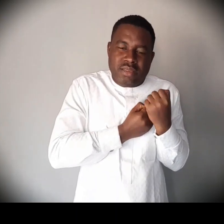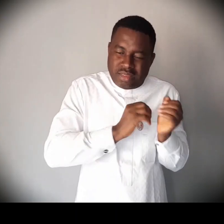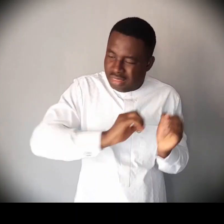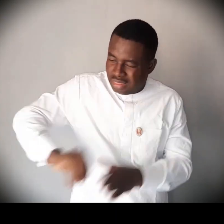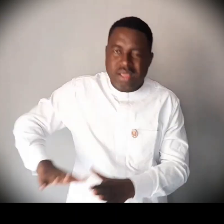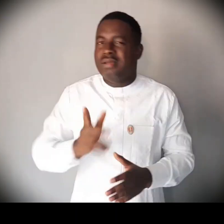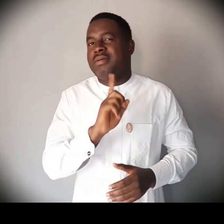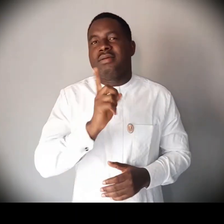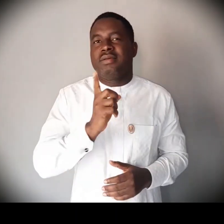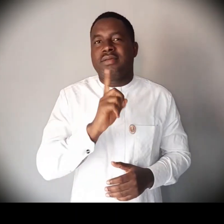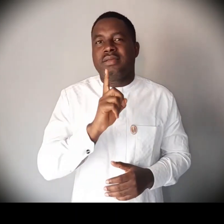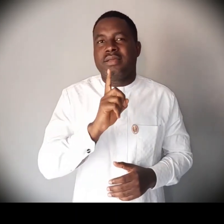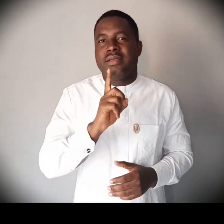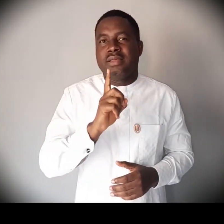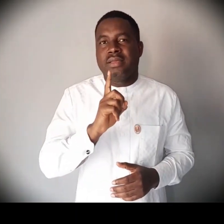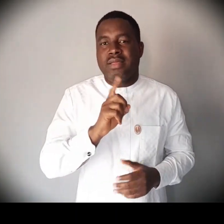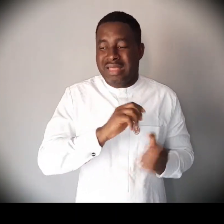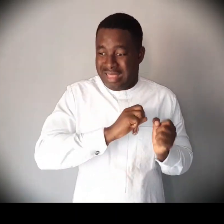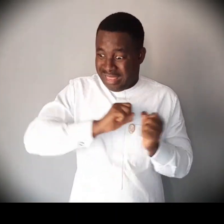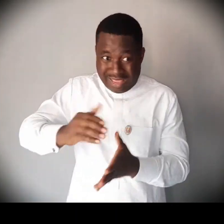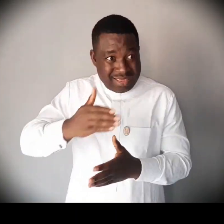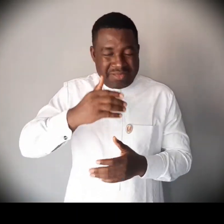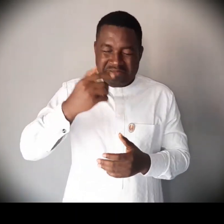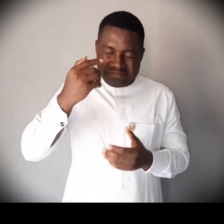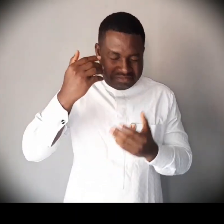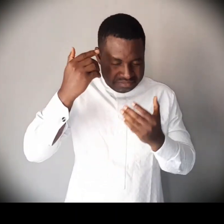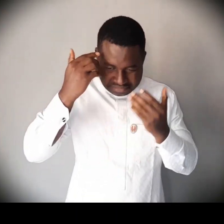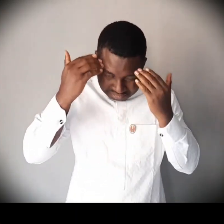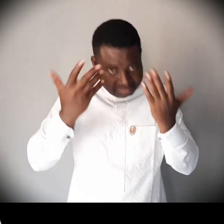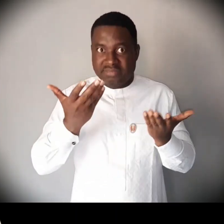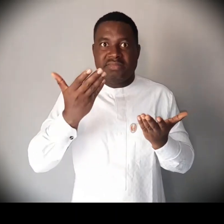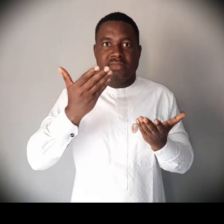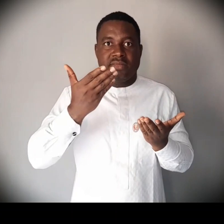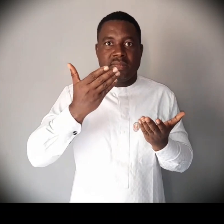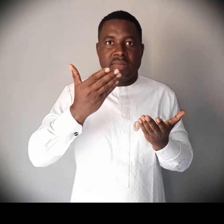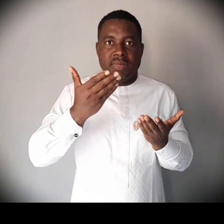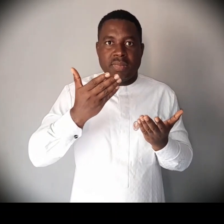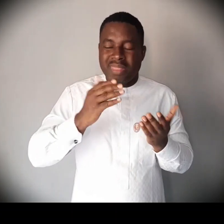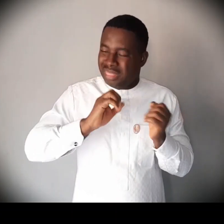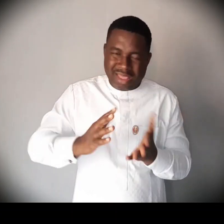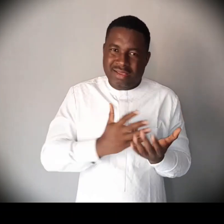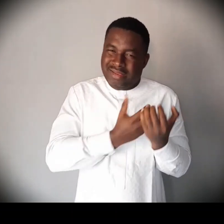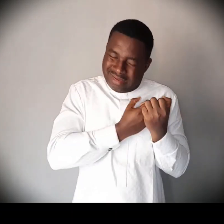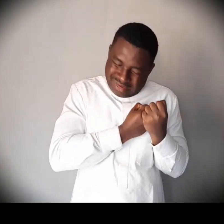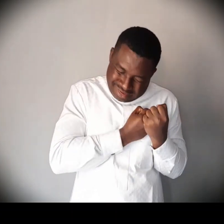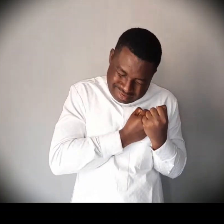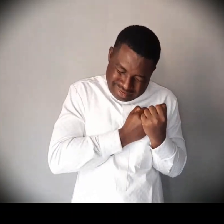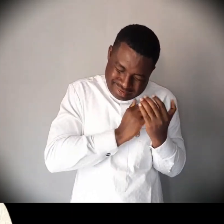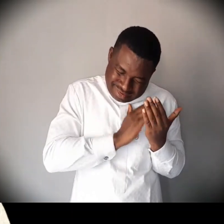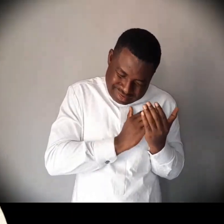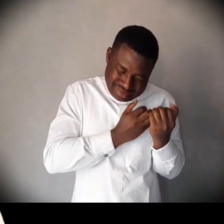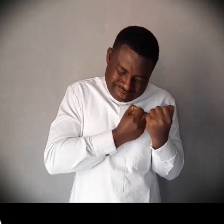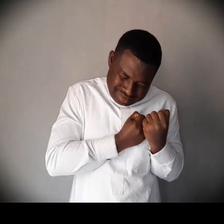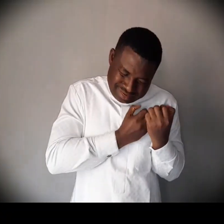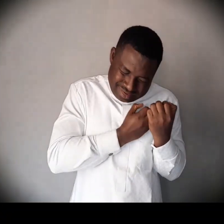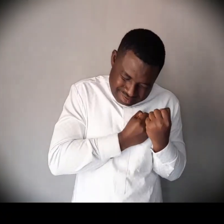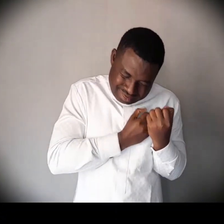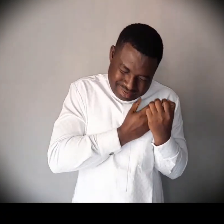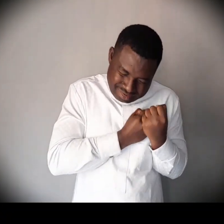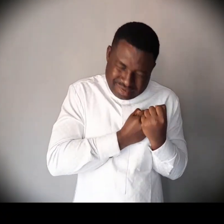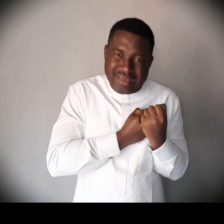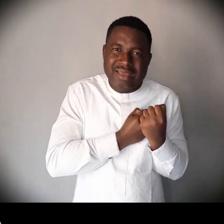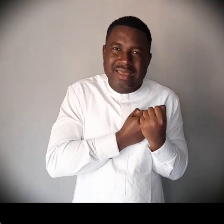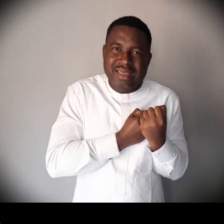of every deaf child will be preserved. Let us dive into linguistic rights a little bit. What are